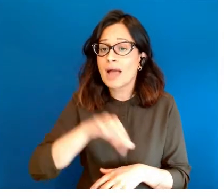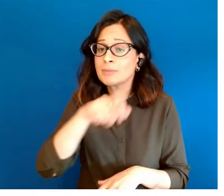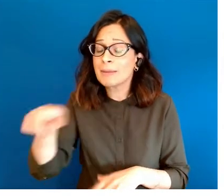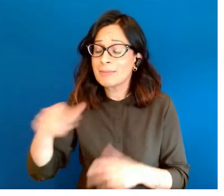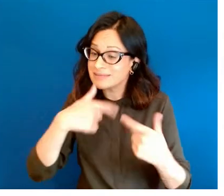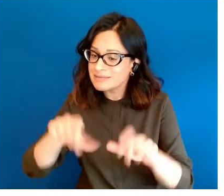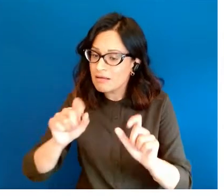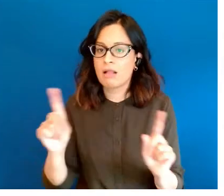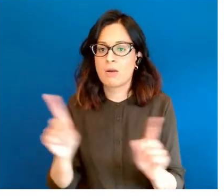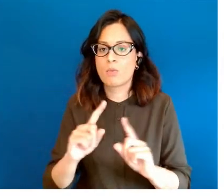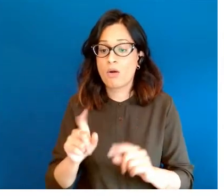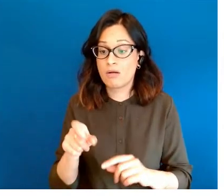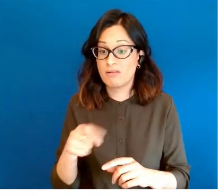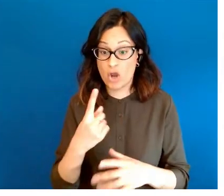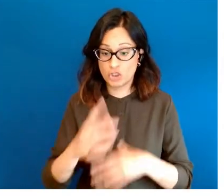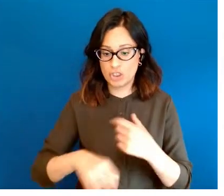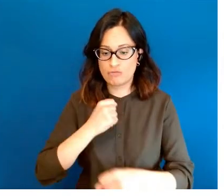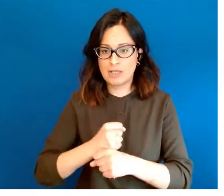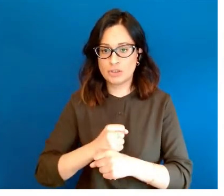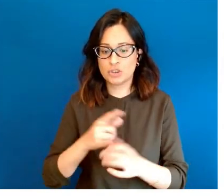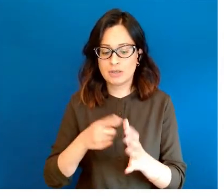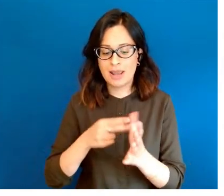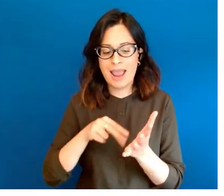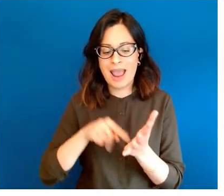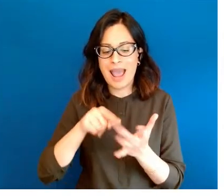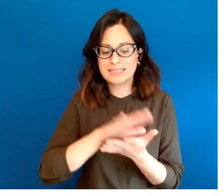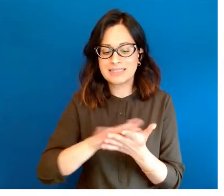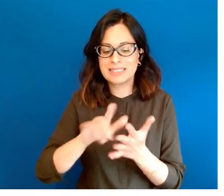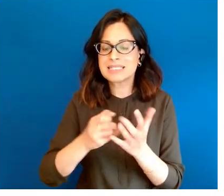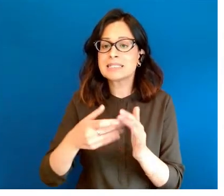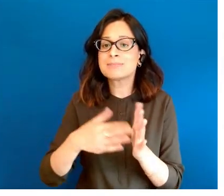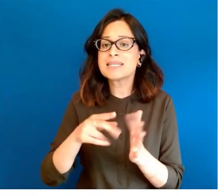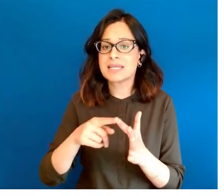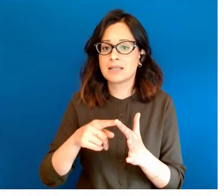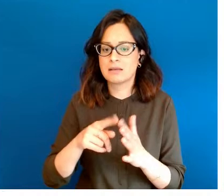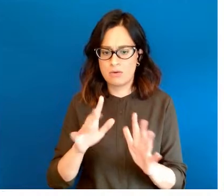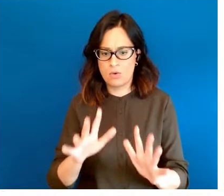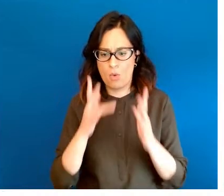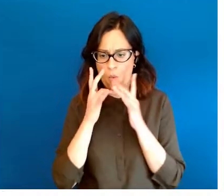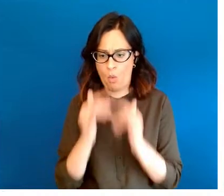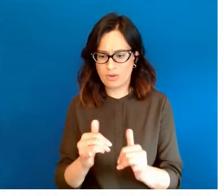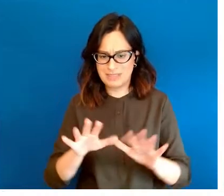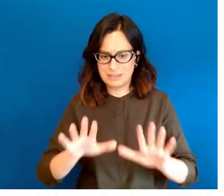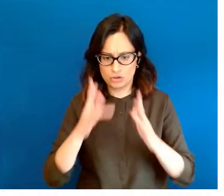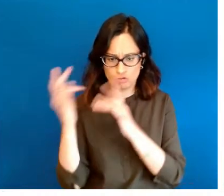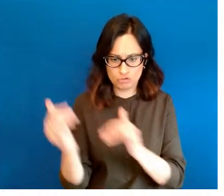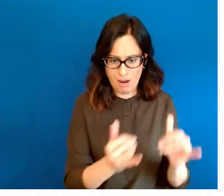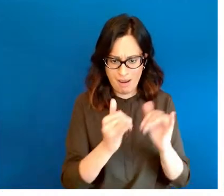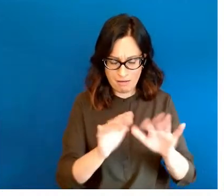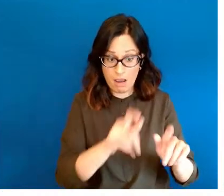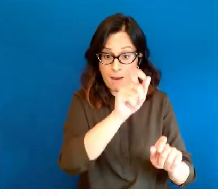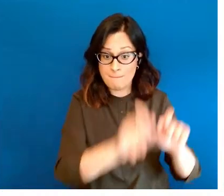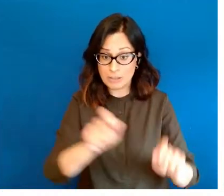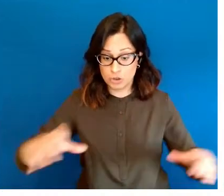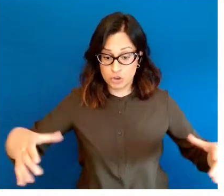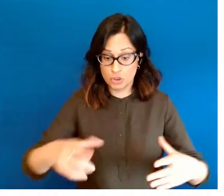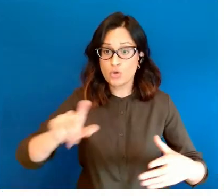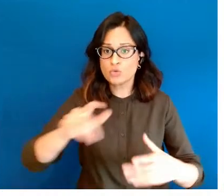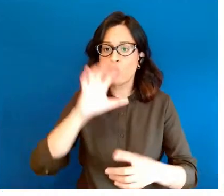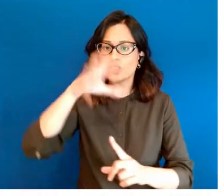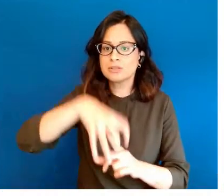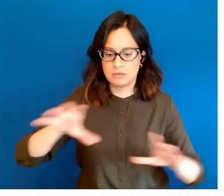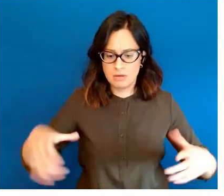taking first-generation antihistamines. So a good audit point would be how many patients in your practice are on